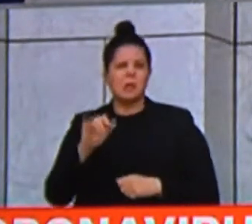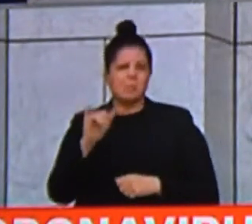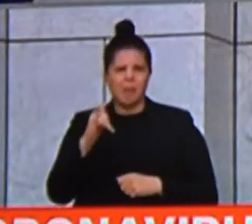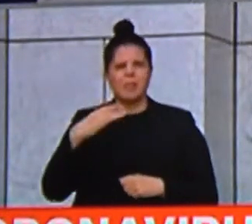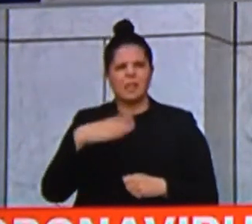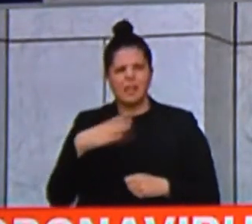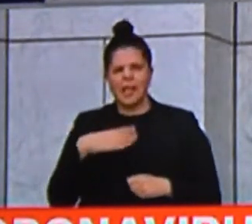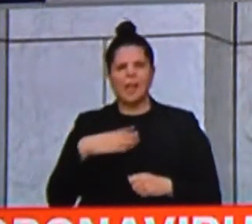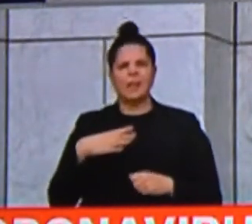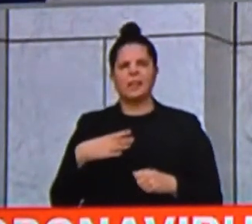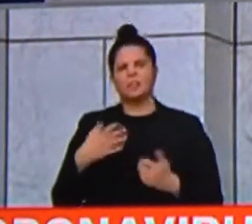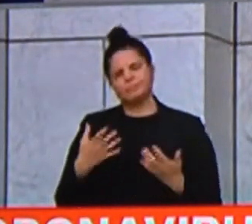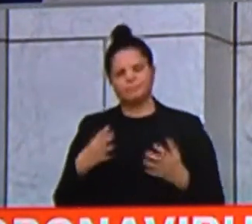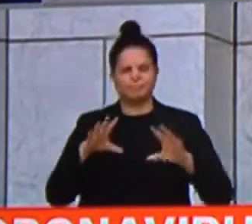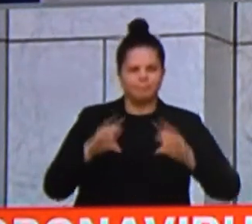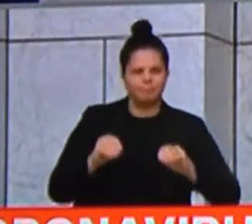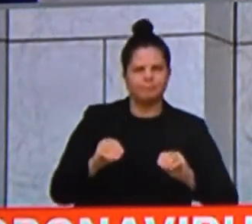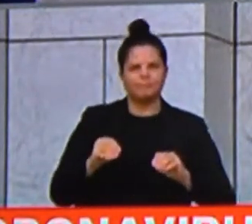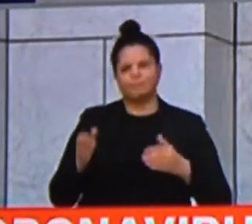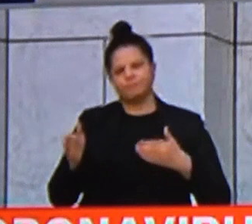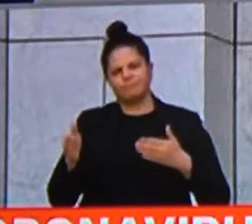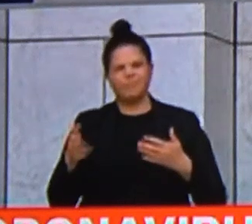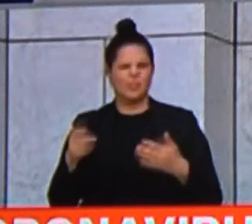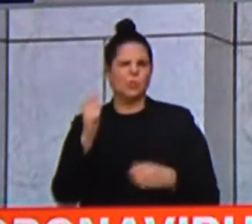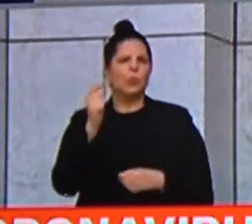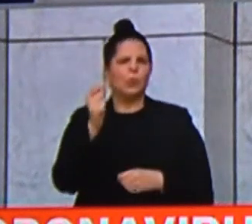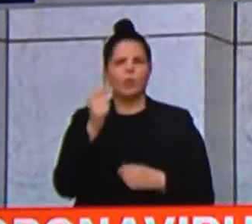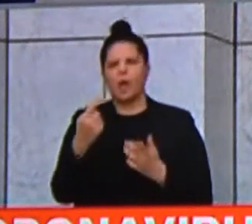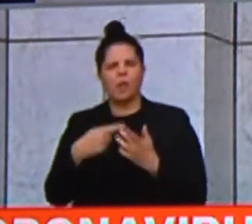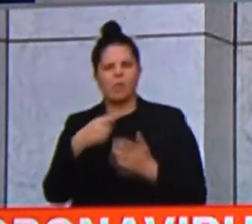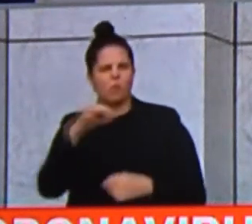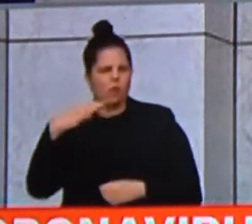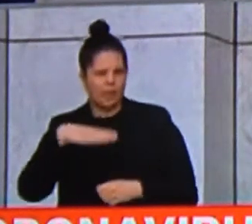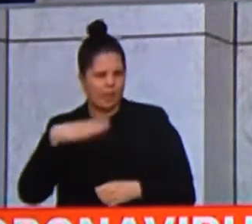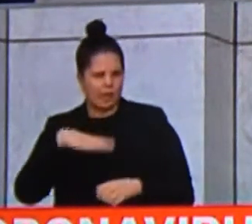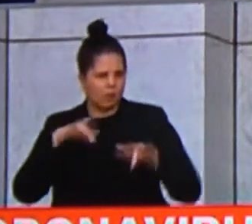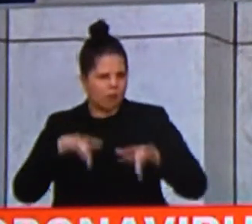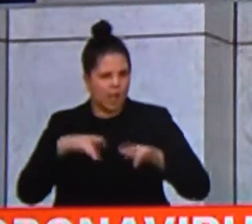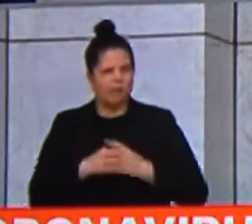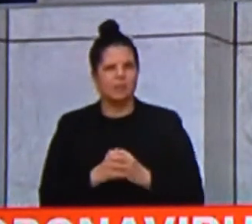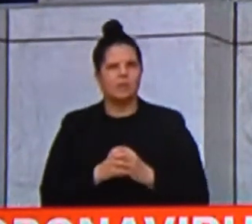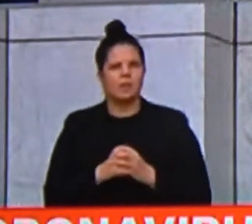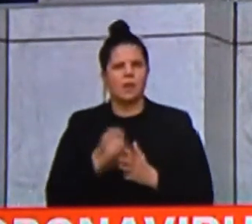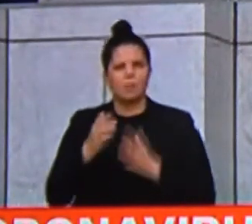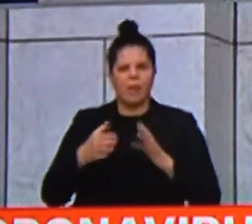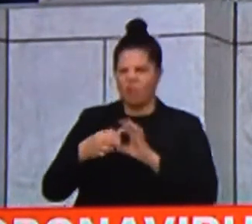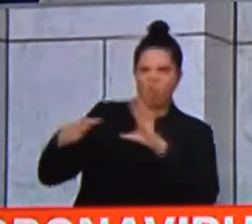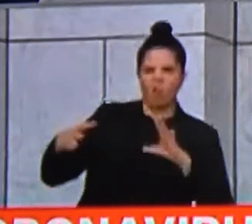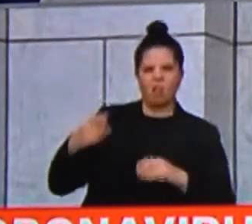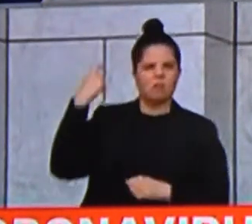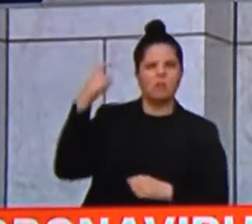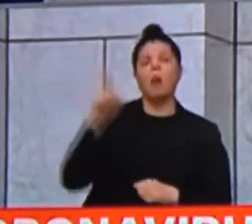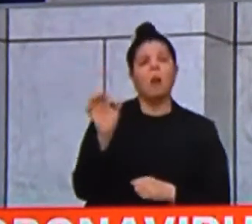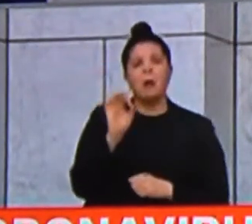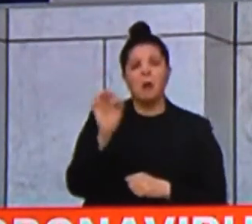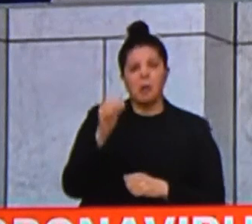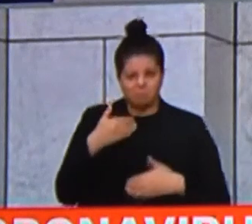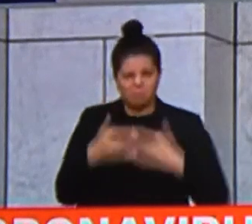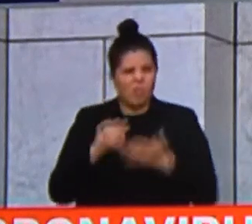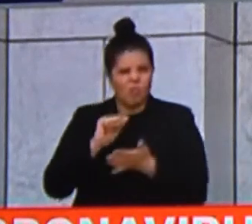inputs and people all have different views, but I have to say, one of the things that the Prime Minister did when COAG